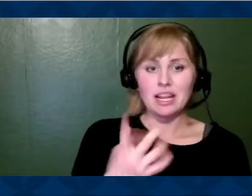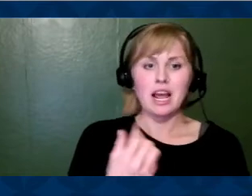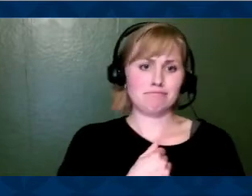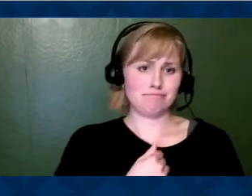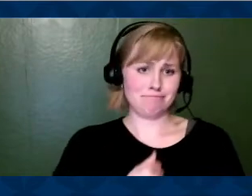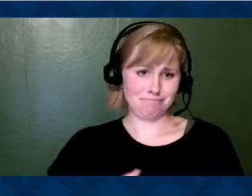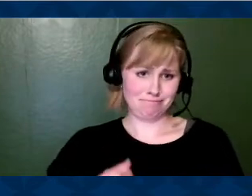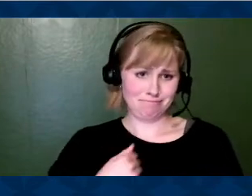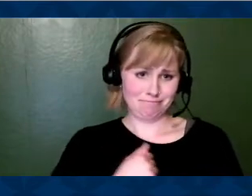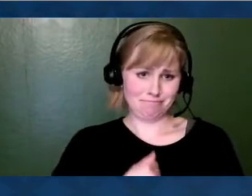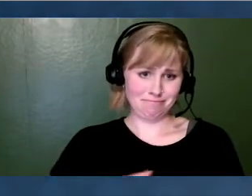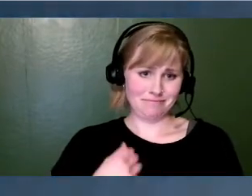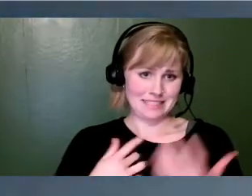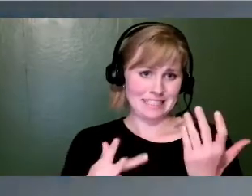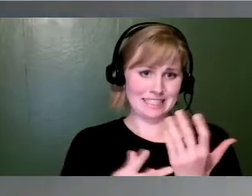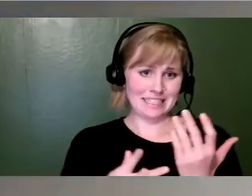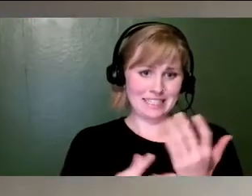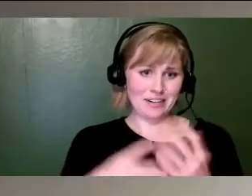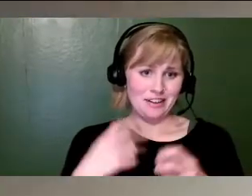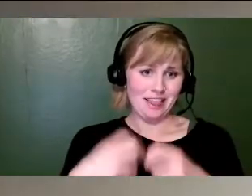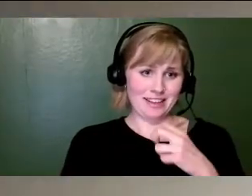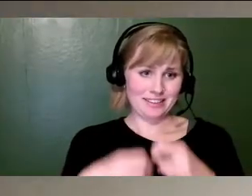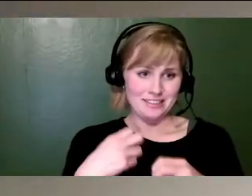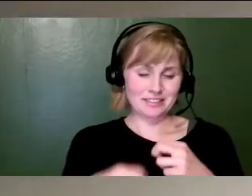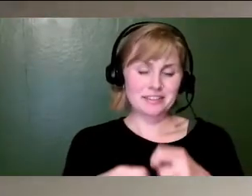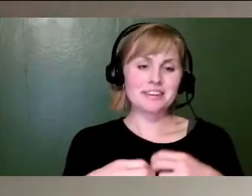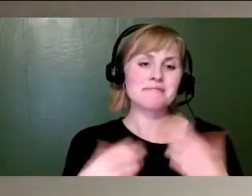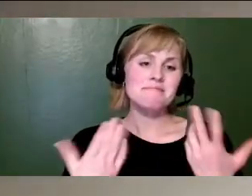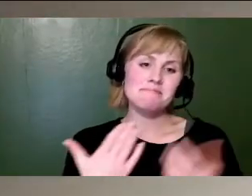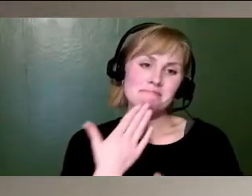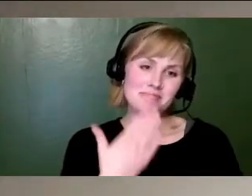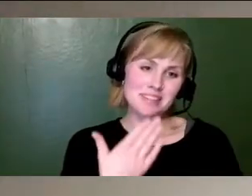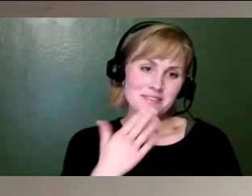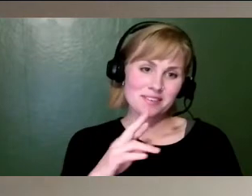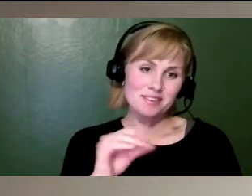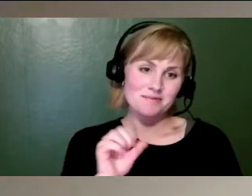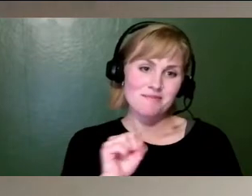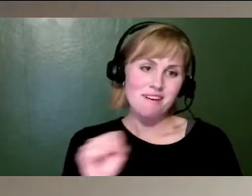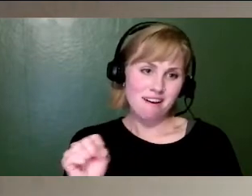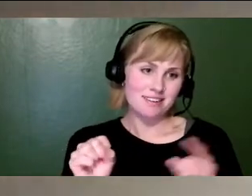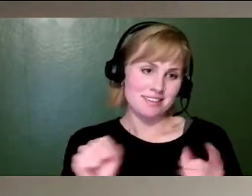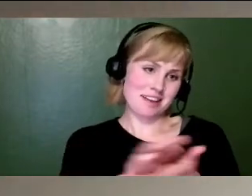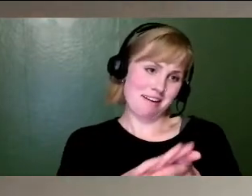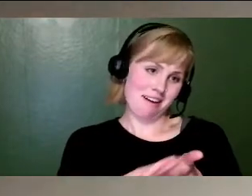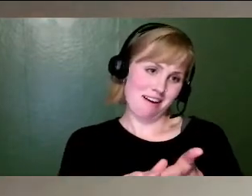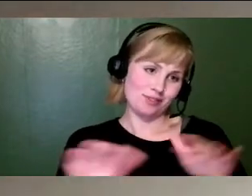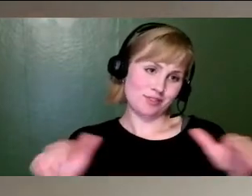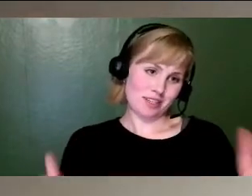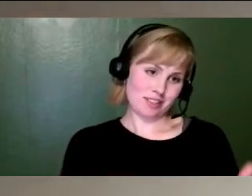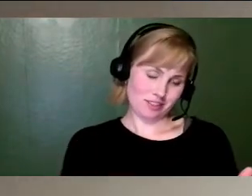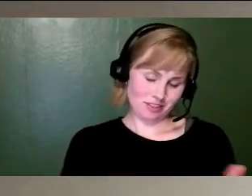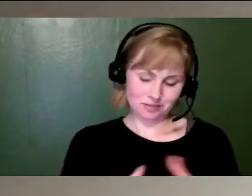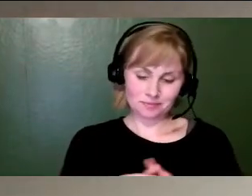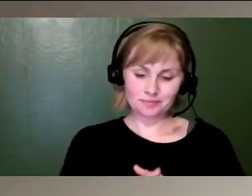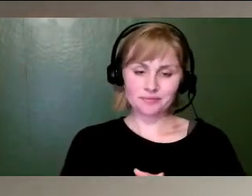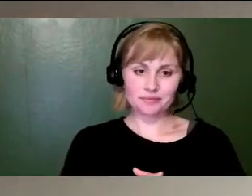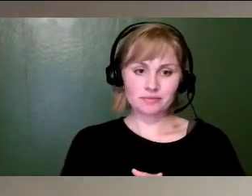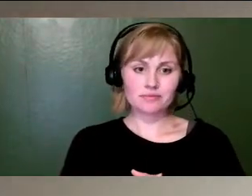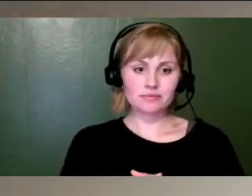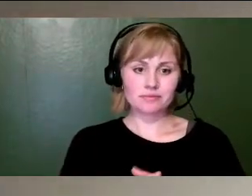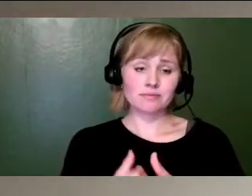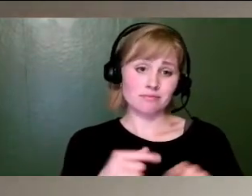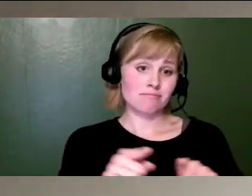Apologies, there was a bit of a technical issue. Thank you so much, Ross, for your kind introduction. I would also just like to